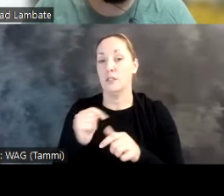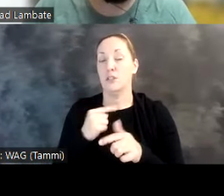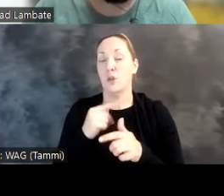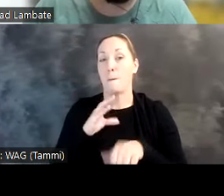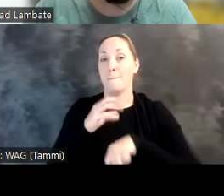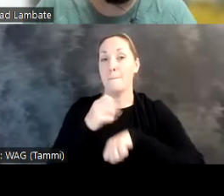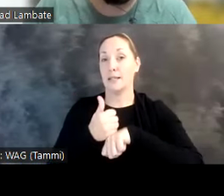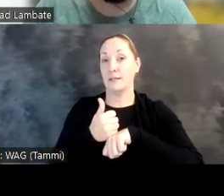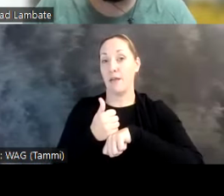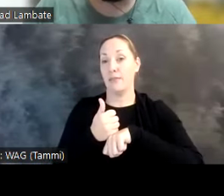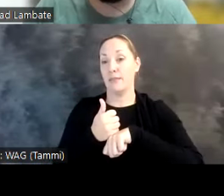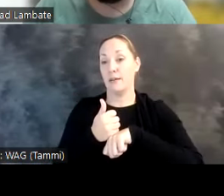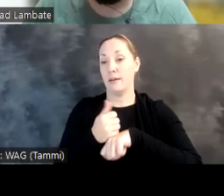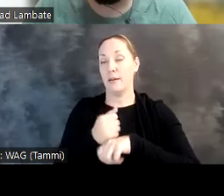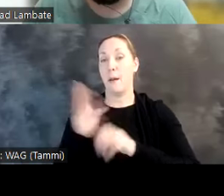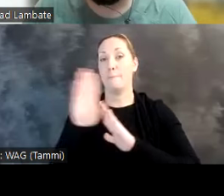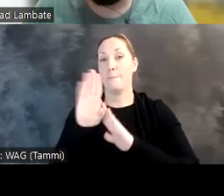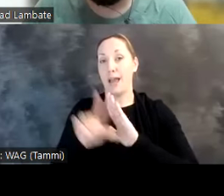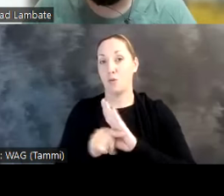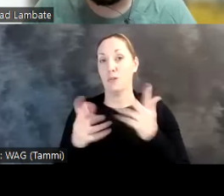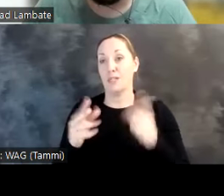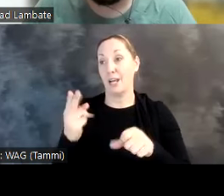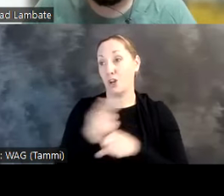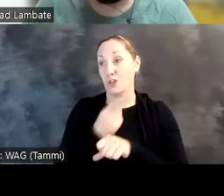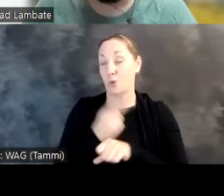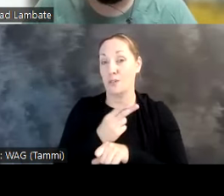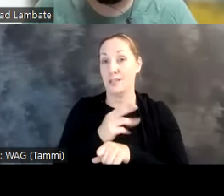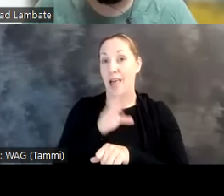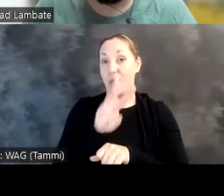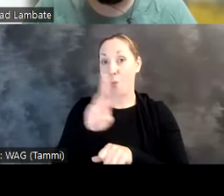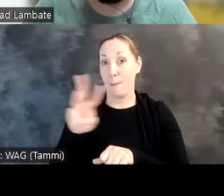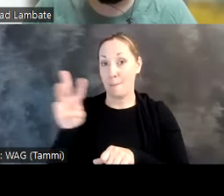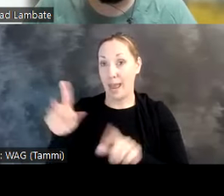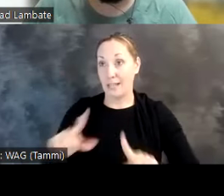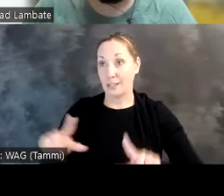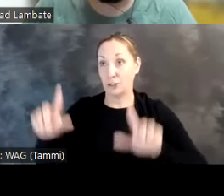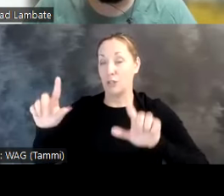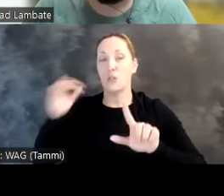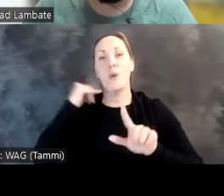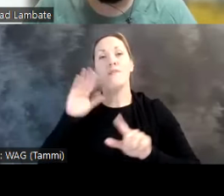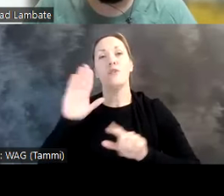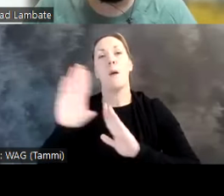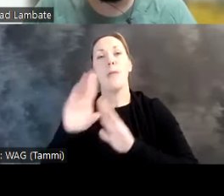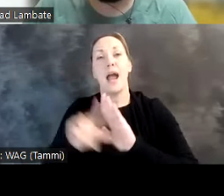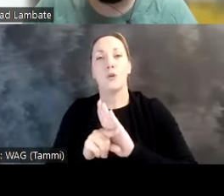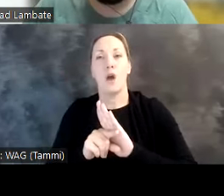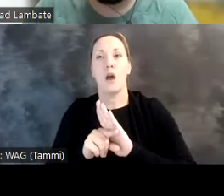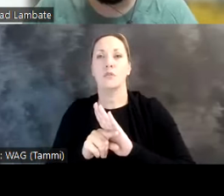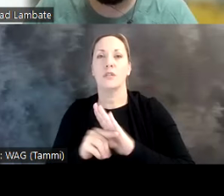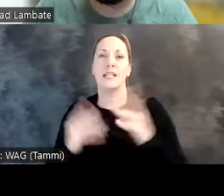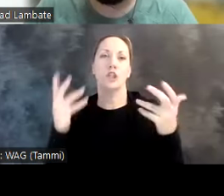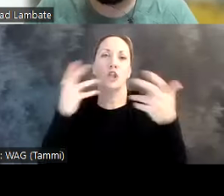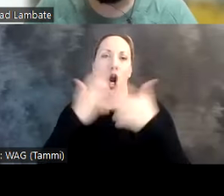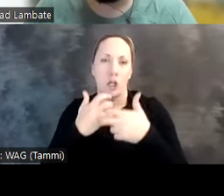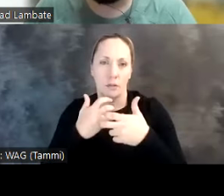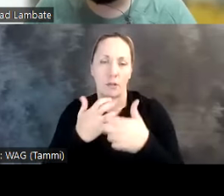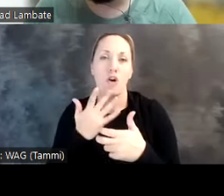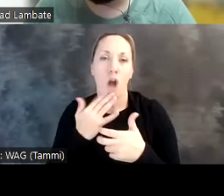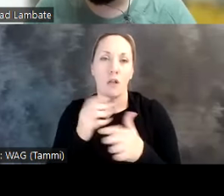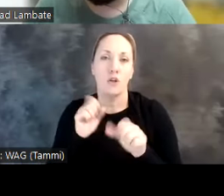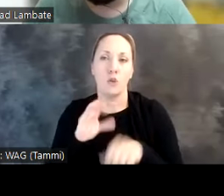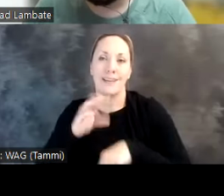the backgrounds that are used on the web page. So if your background is basically a dark color, so you can